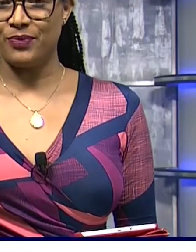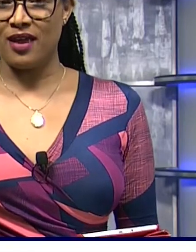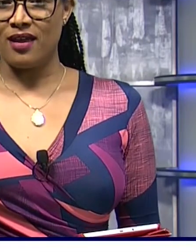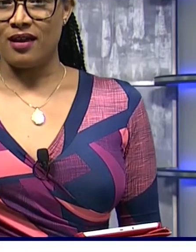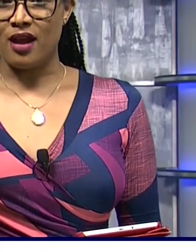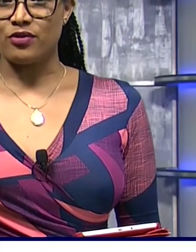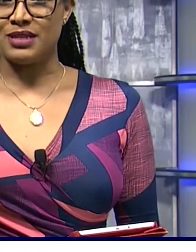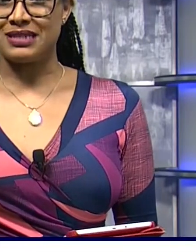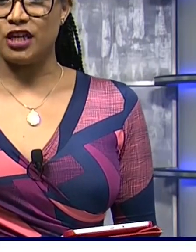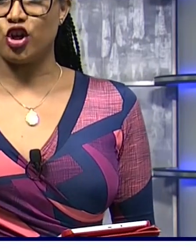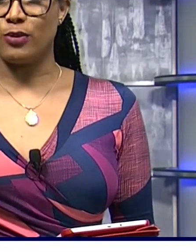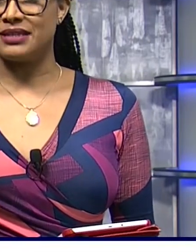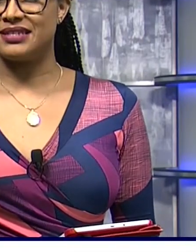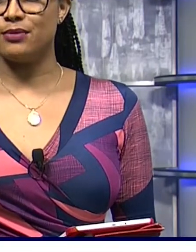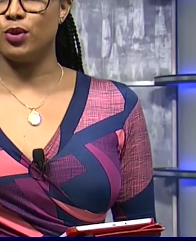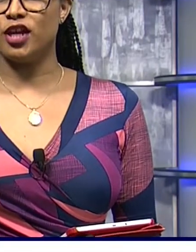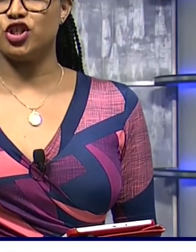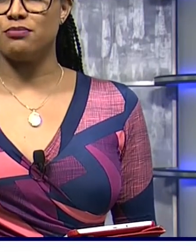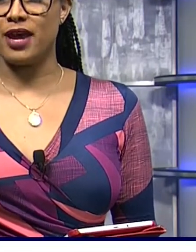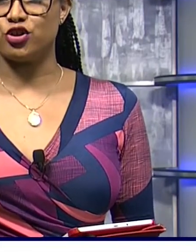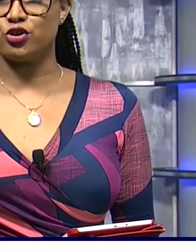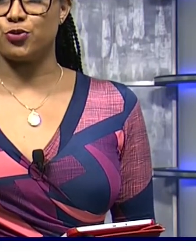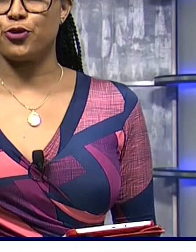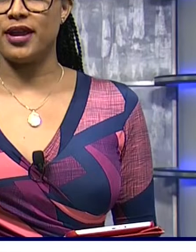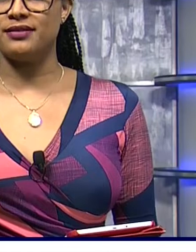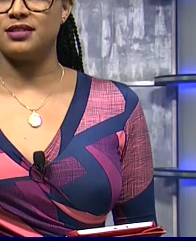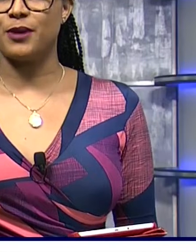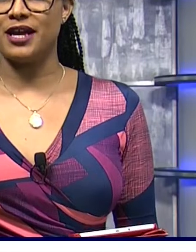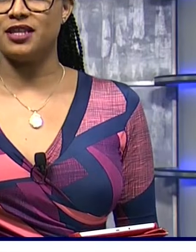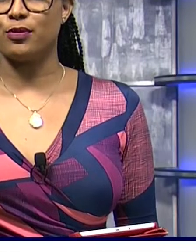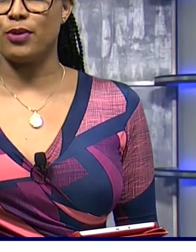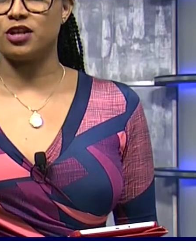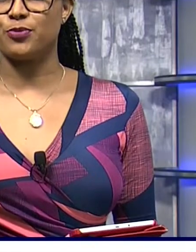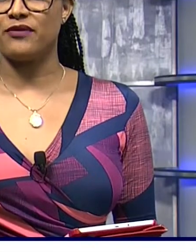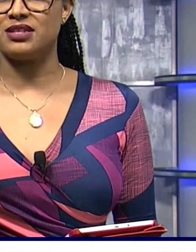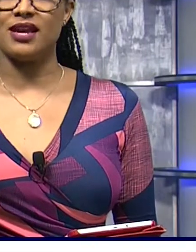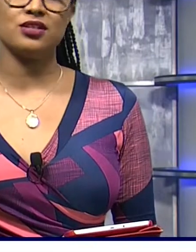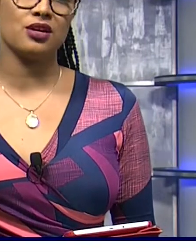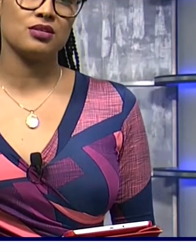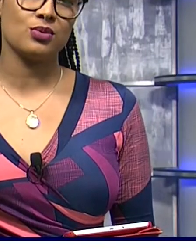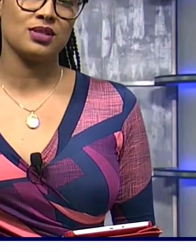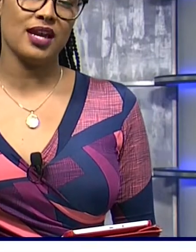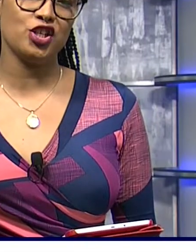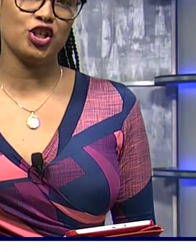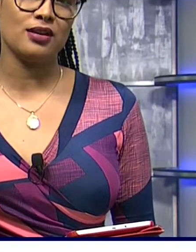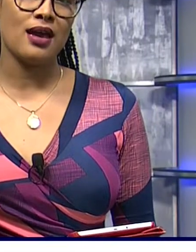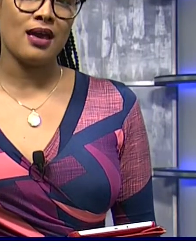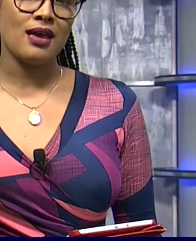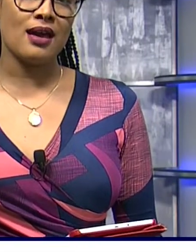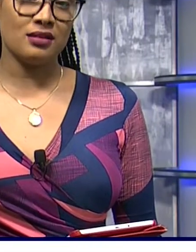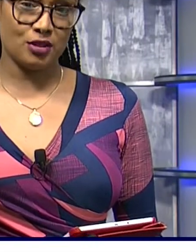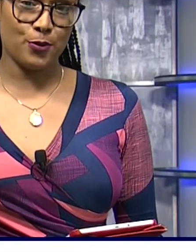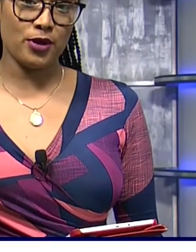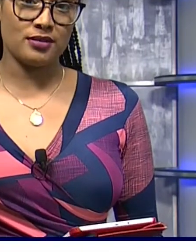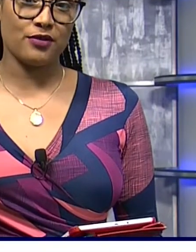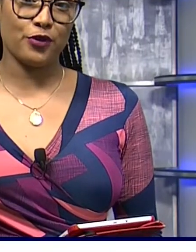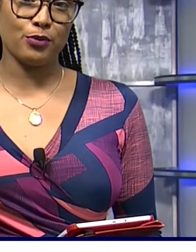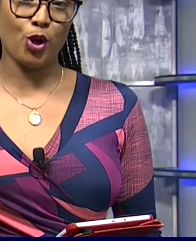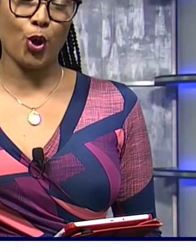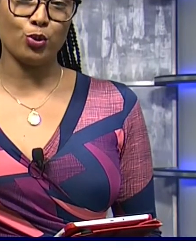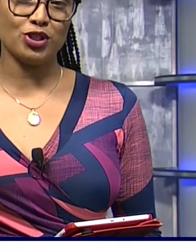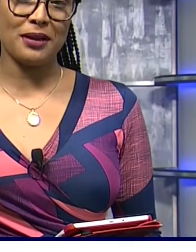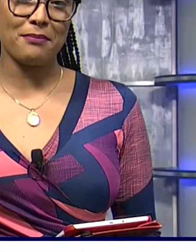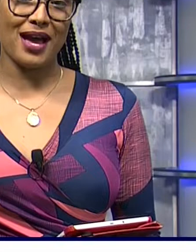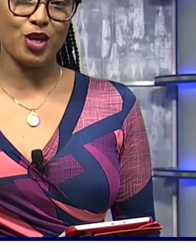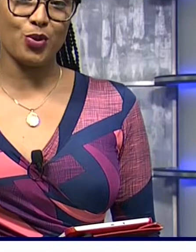sell. Government's economic stimulation measures praised by the Barbados Private Sector Association. And in sports, a